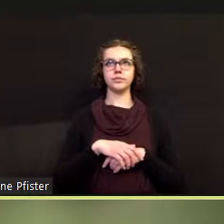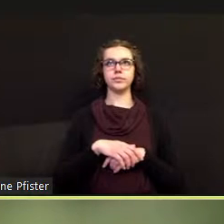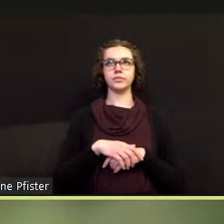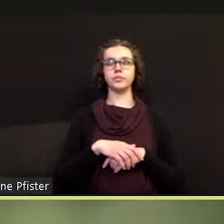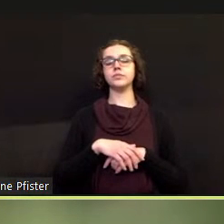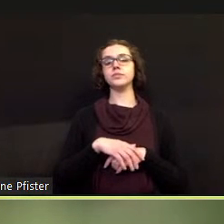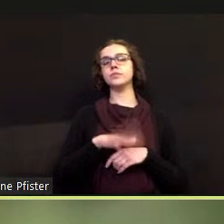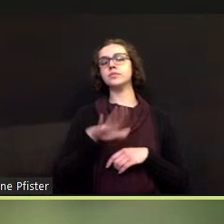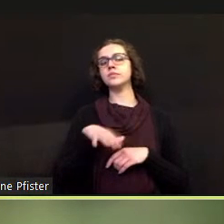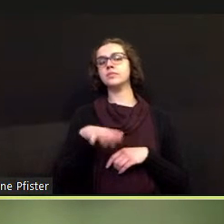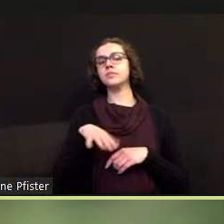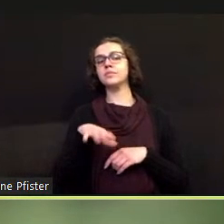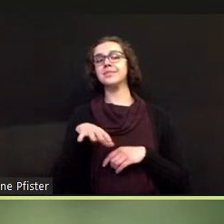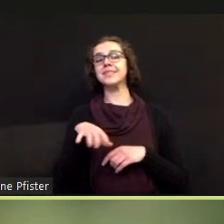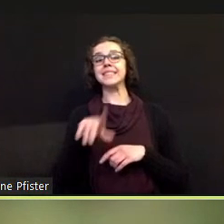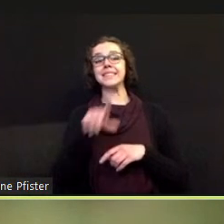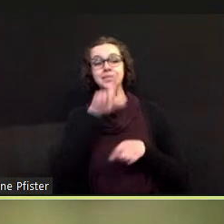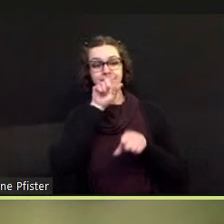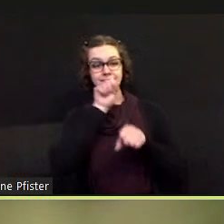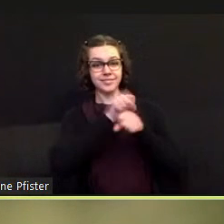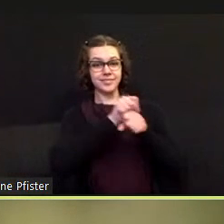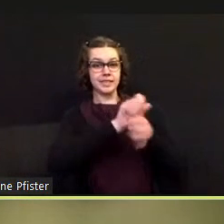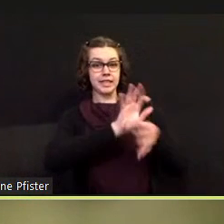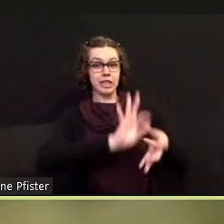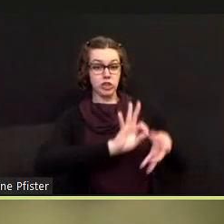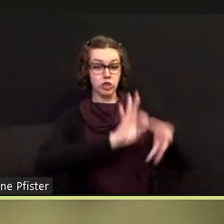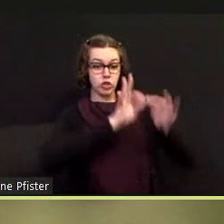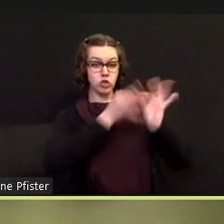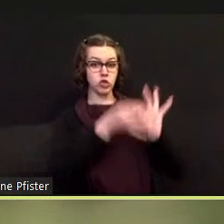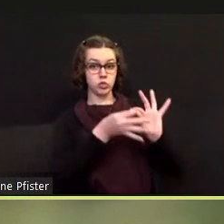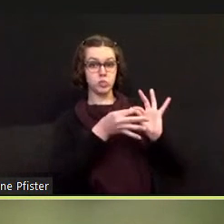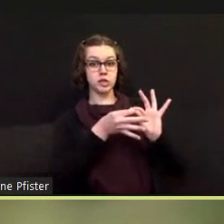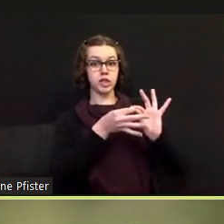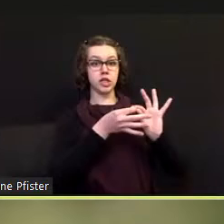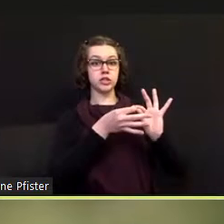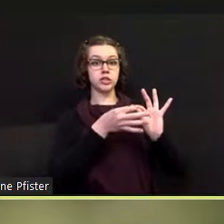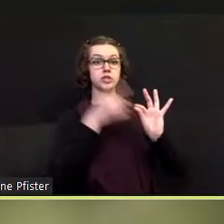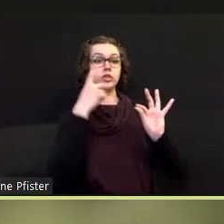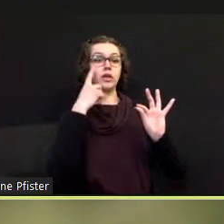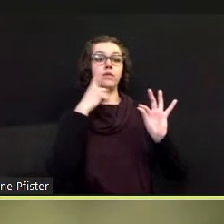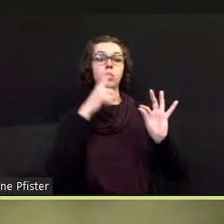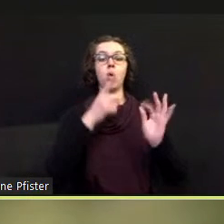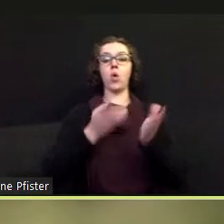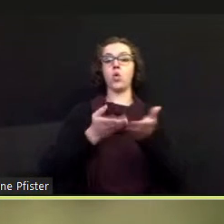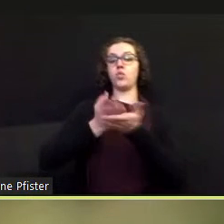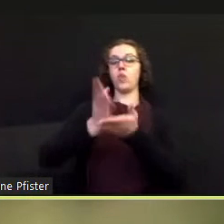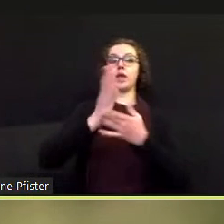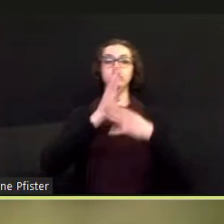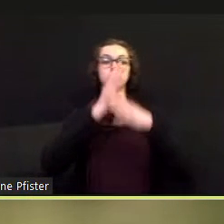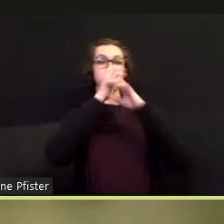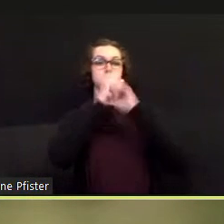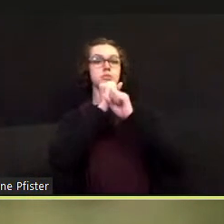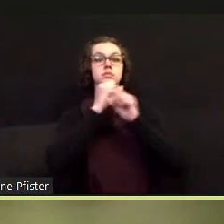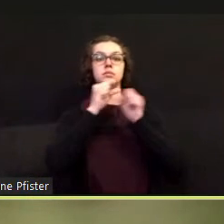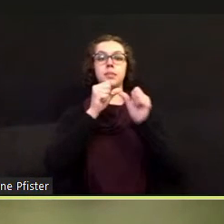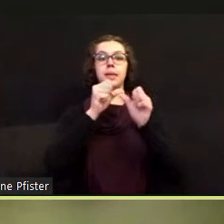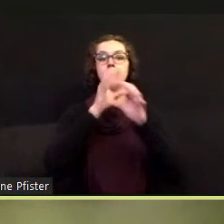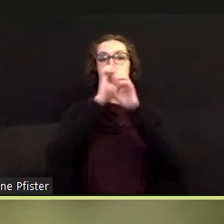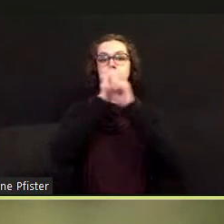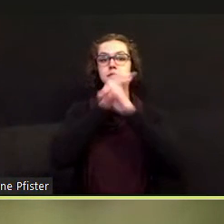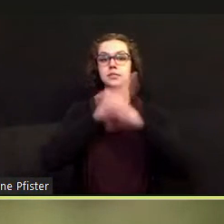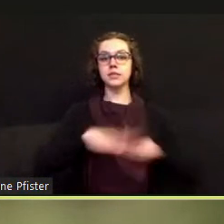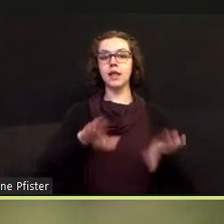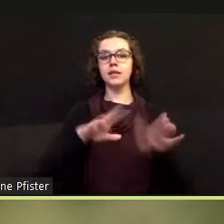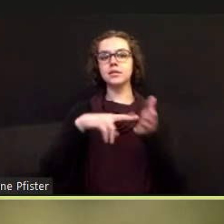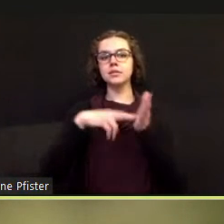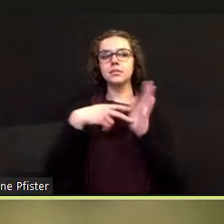Now, the literal interpretation that was provided for the right to remain silent was that Hensley did not need to use